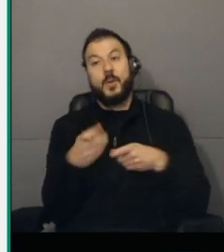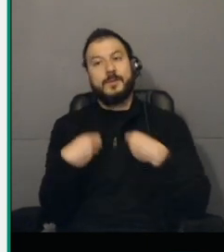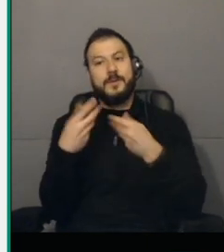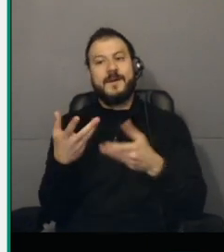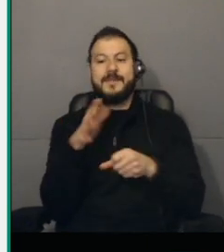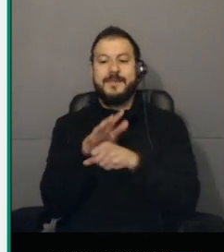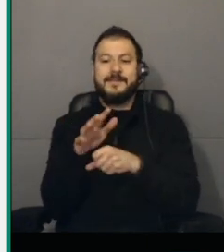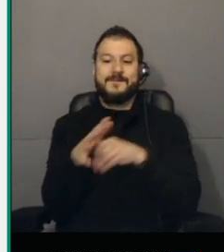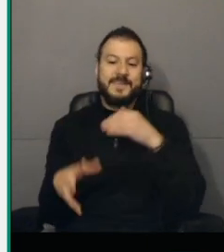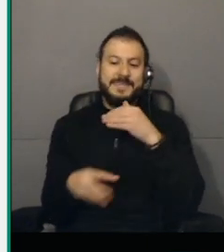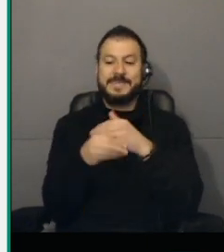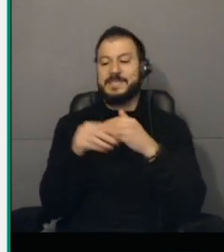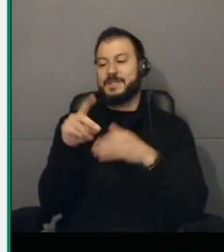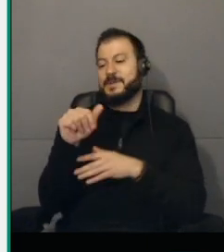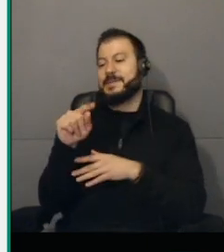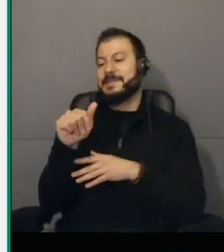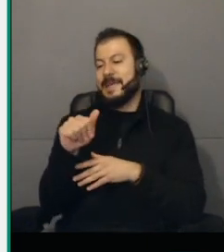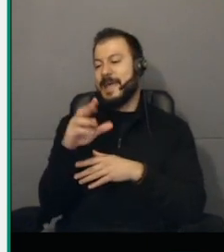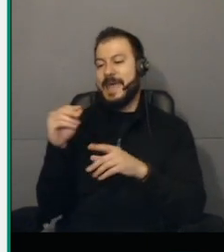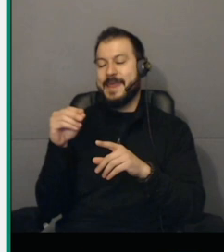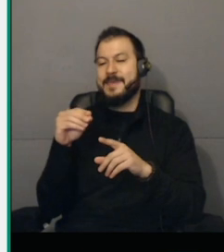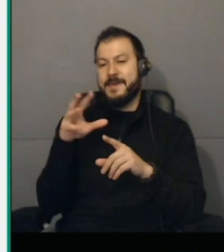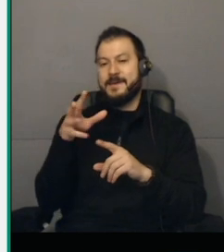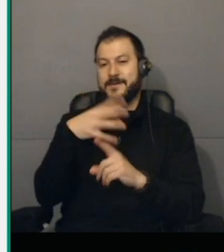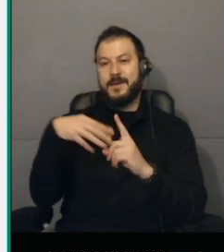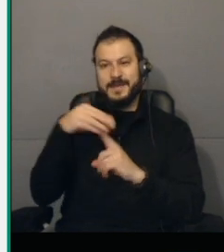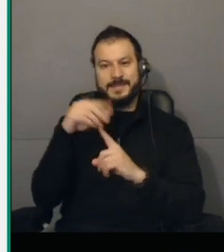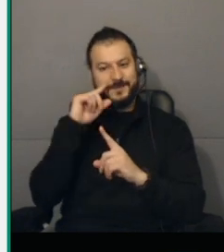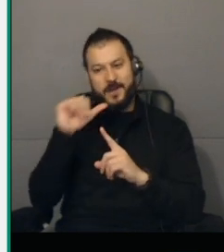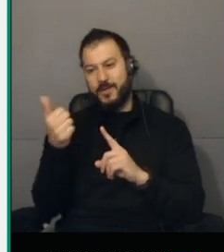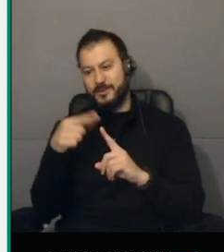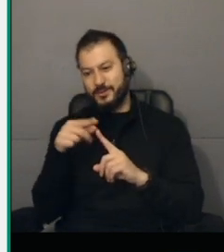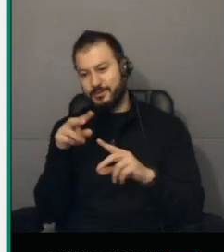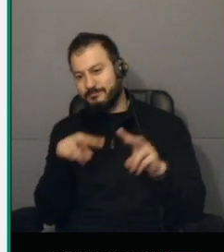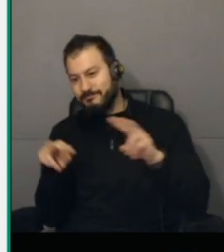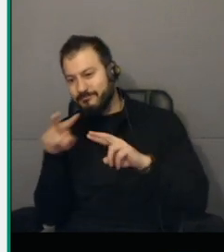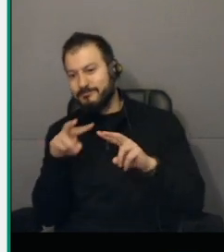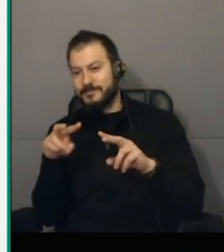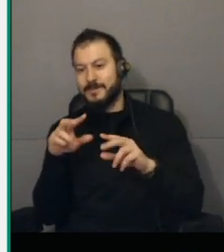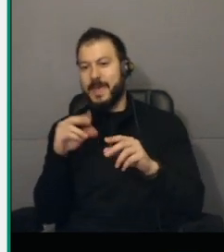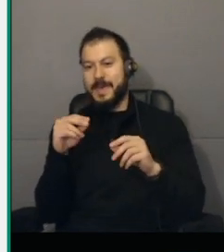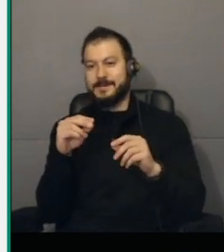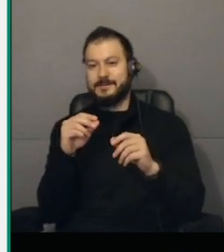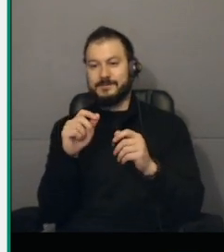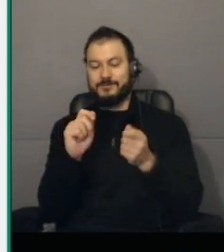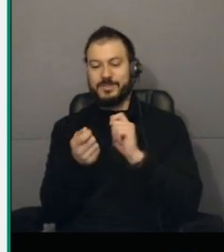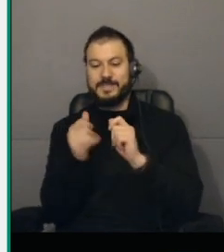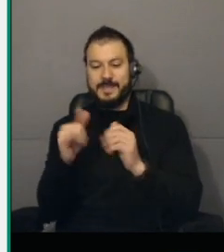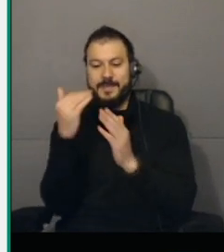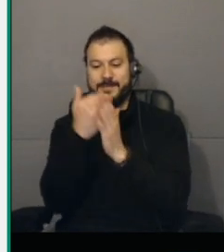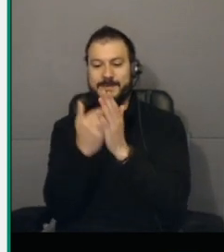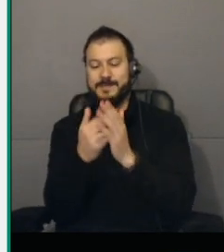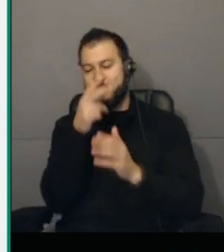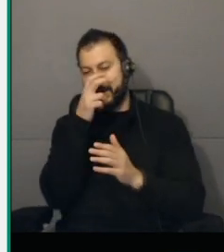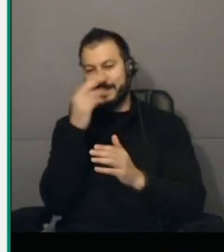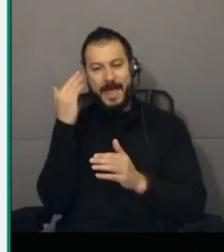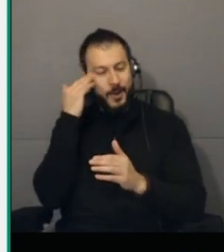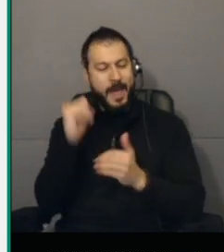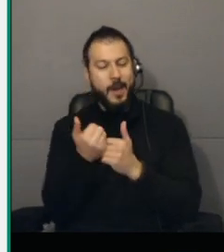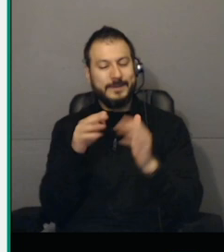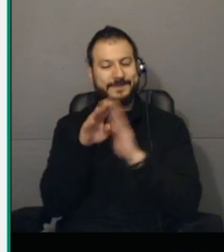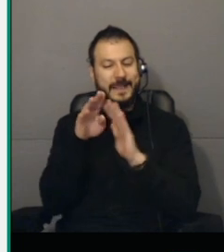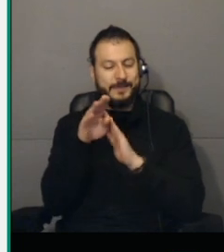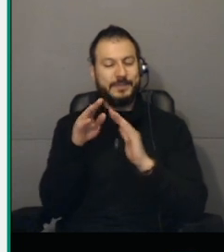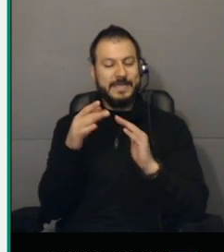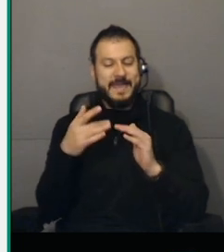to provide enough additional data and context for others to go back and reproduce the listed bugs. I'm sure you all know how developers feel